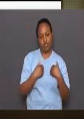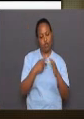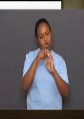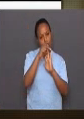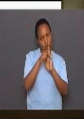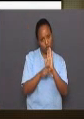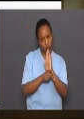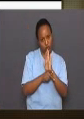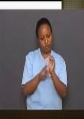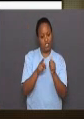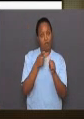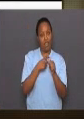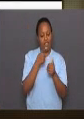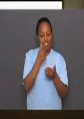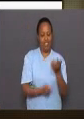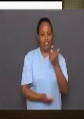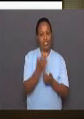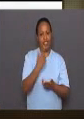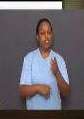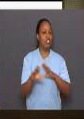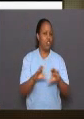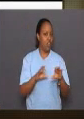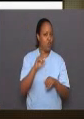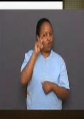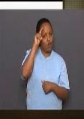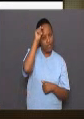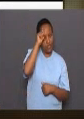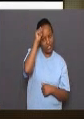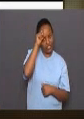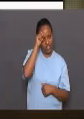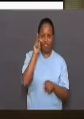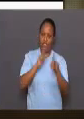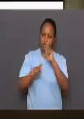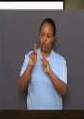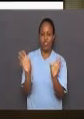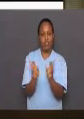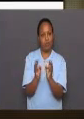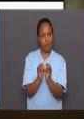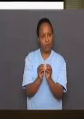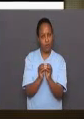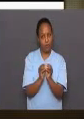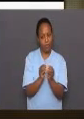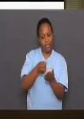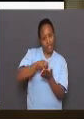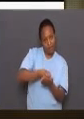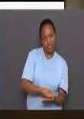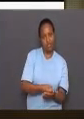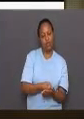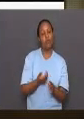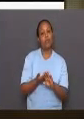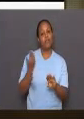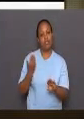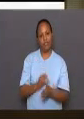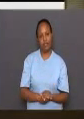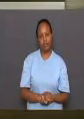Policies are discussed in traditional public meetings before being accepted